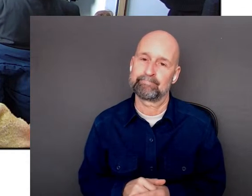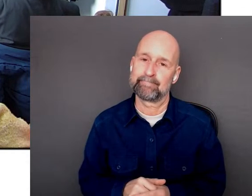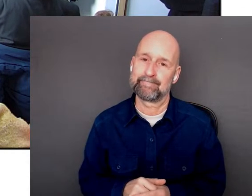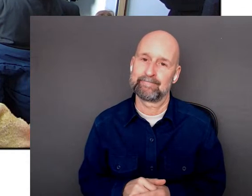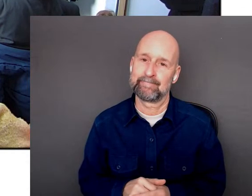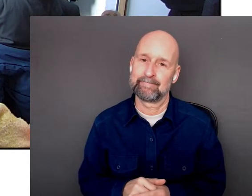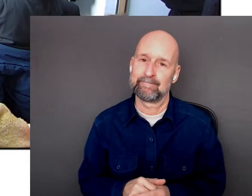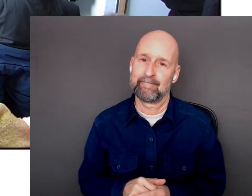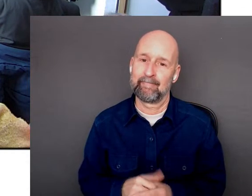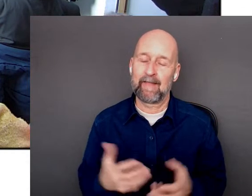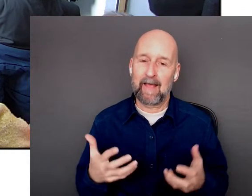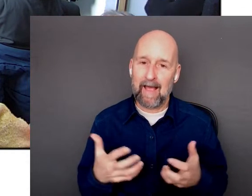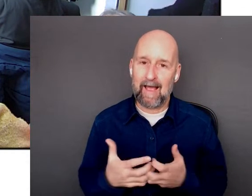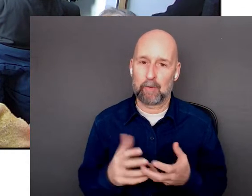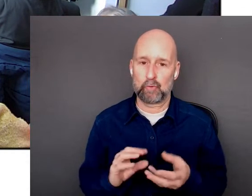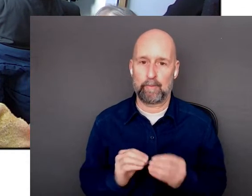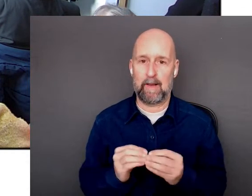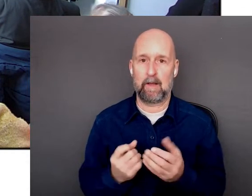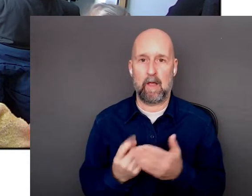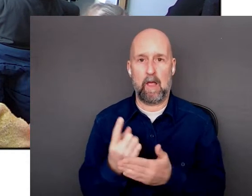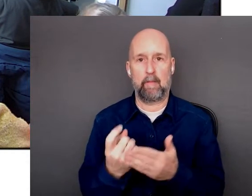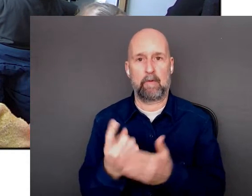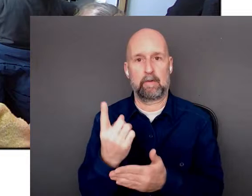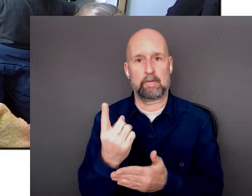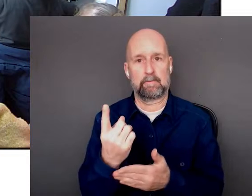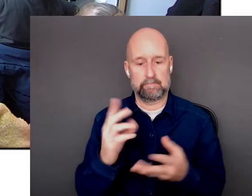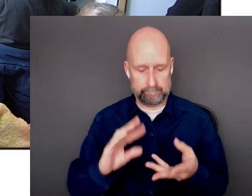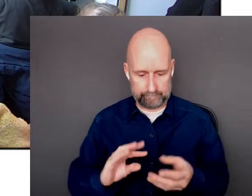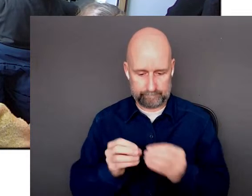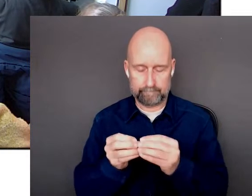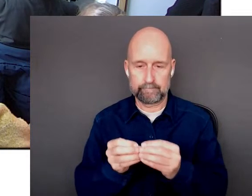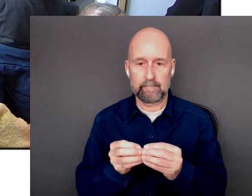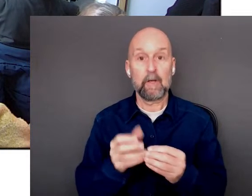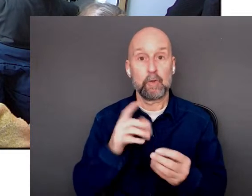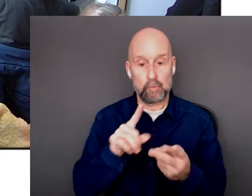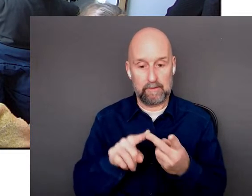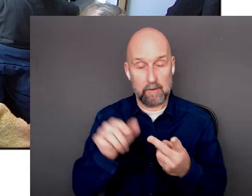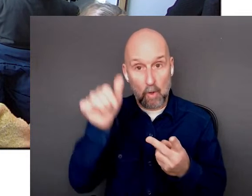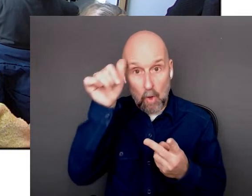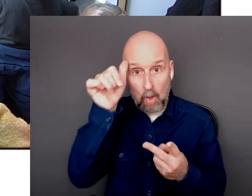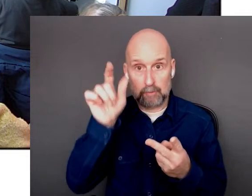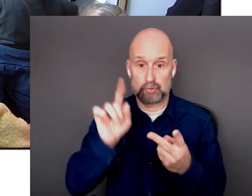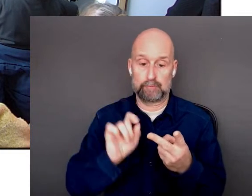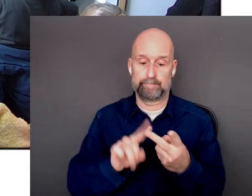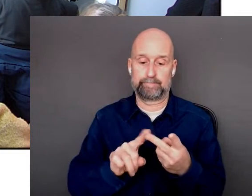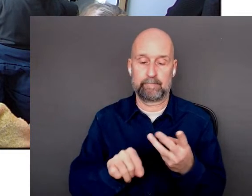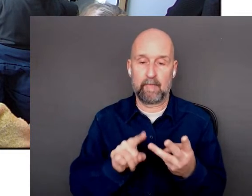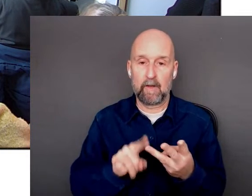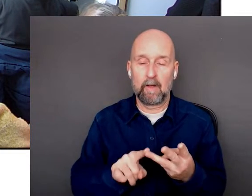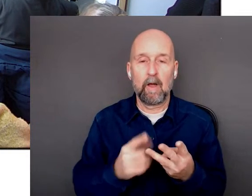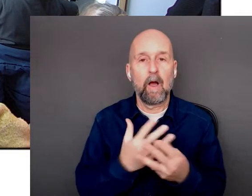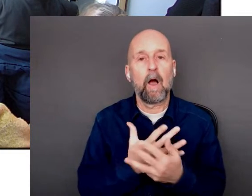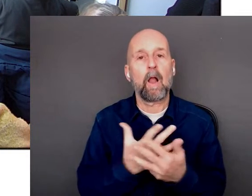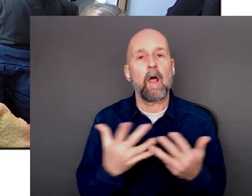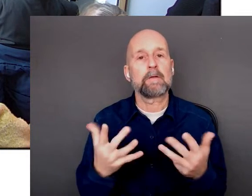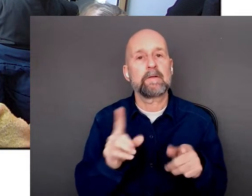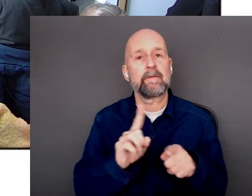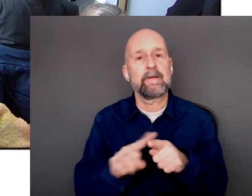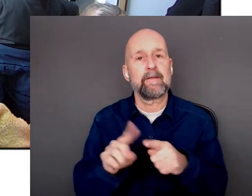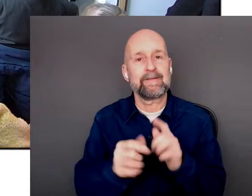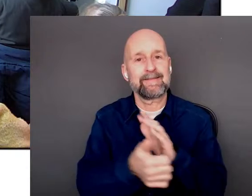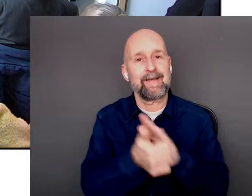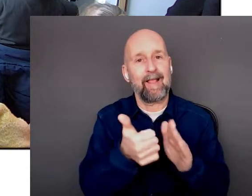how you make things happen. So you need knowledge in lots of different areas, but you don't have to